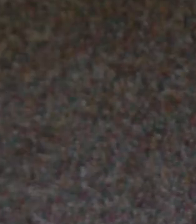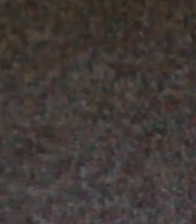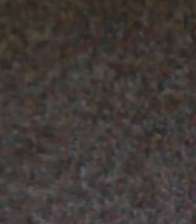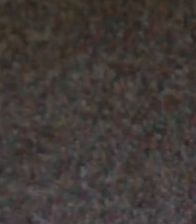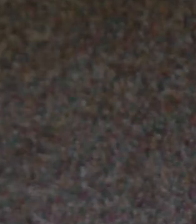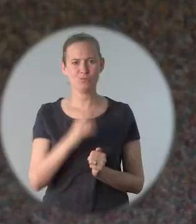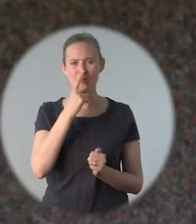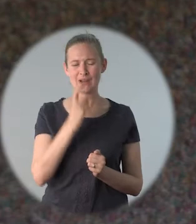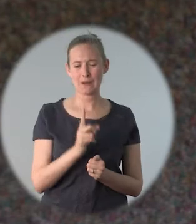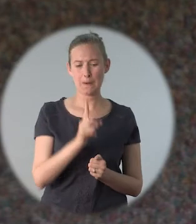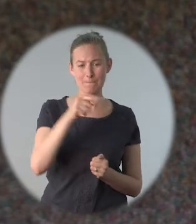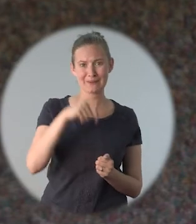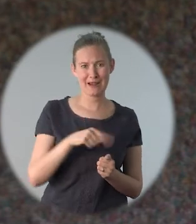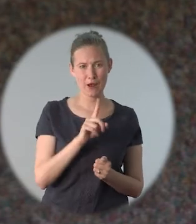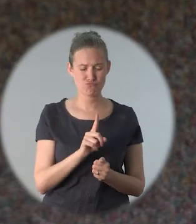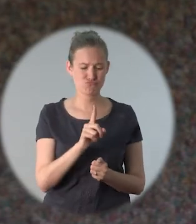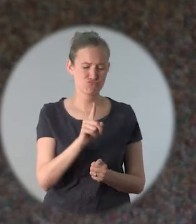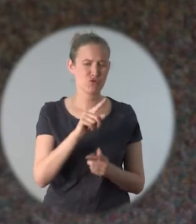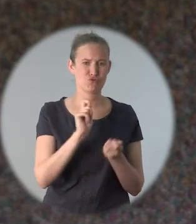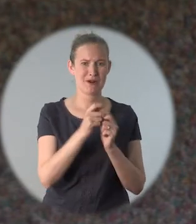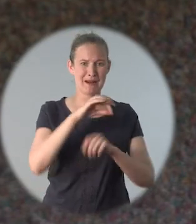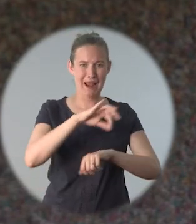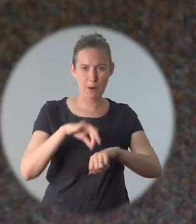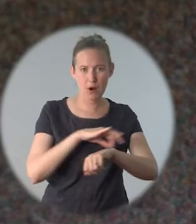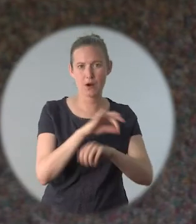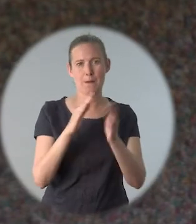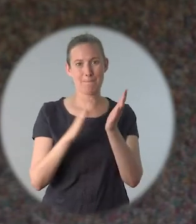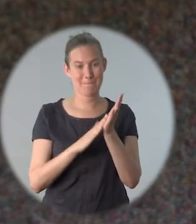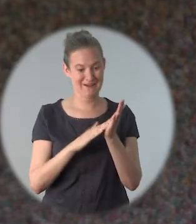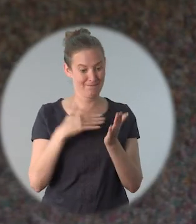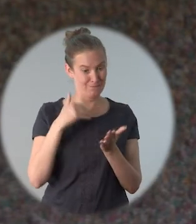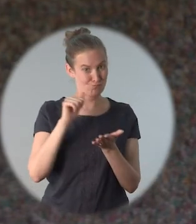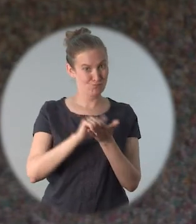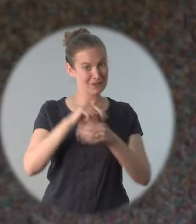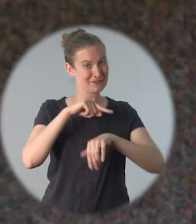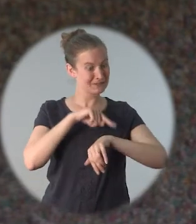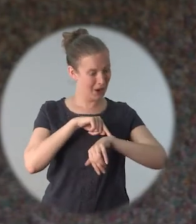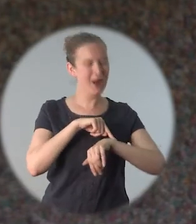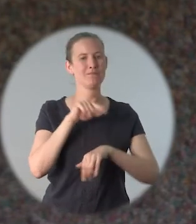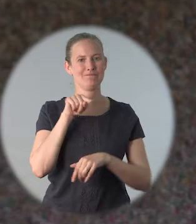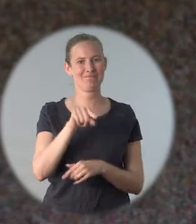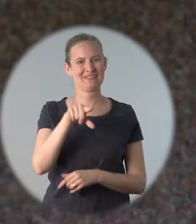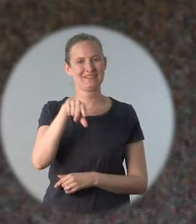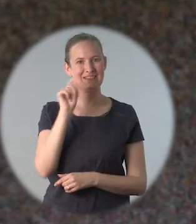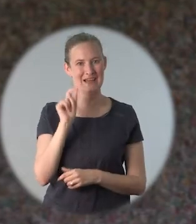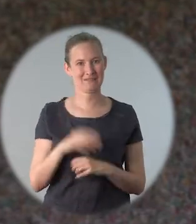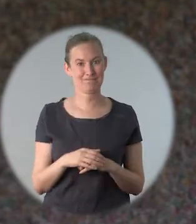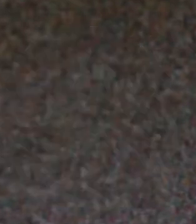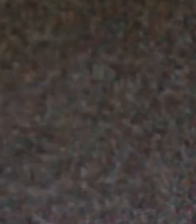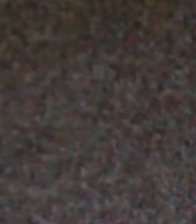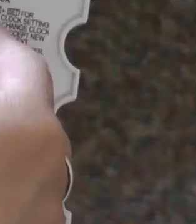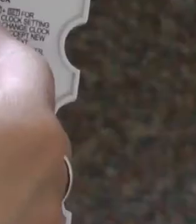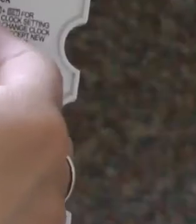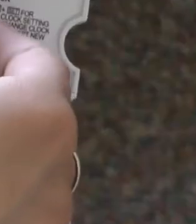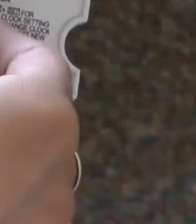I use the up and down arrows to adjust the hours and the minutes and when the time is right I press